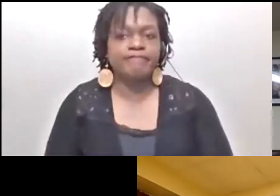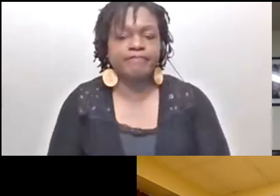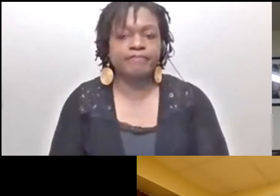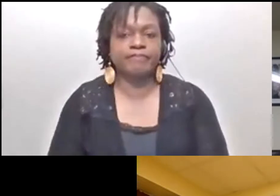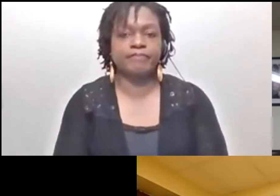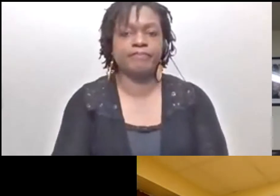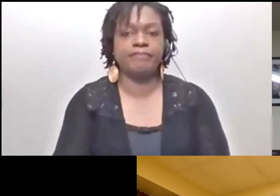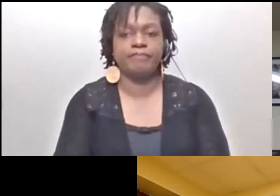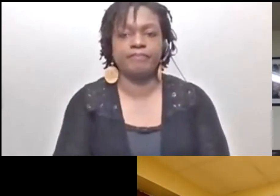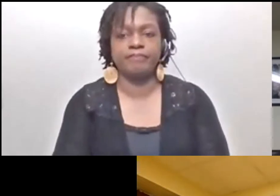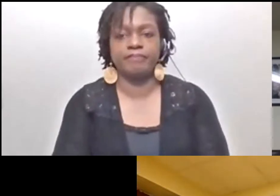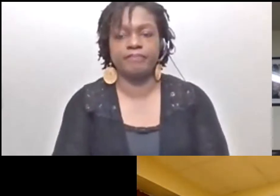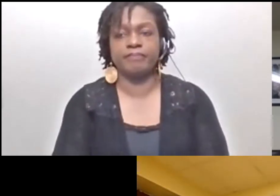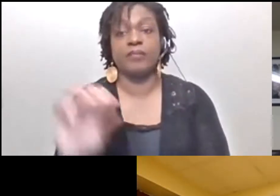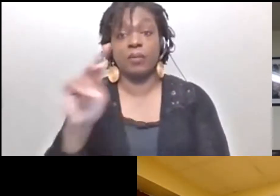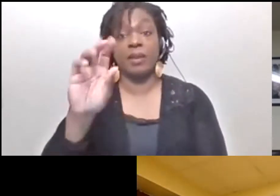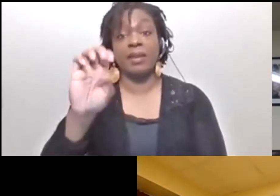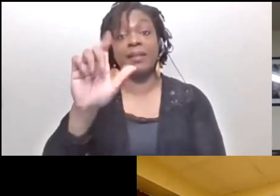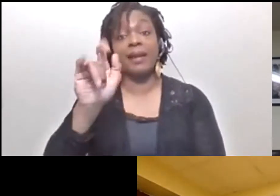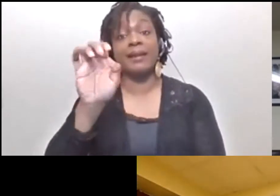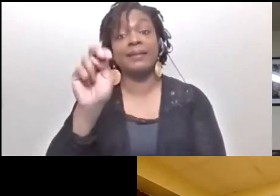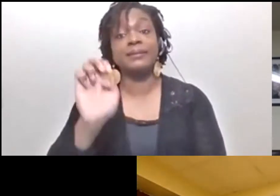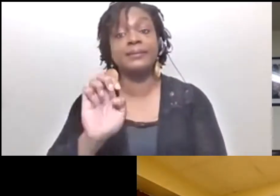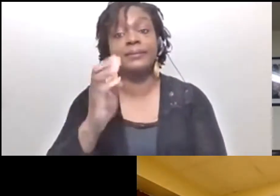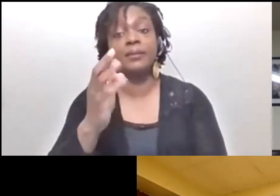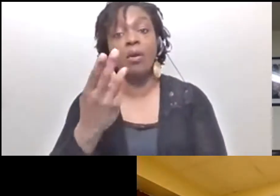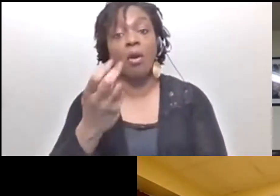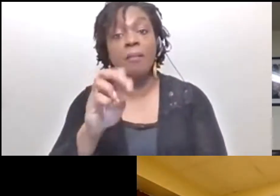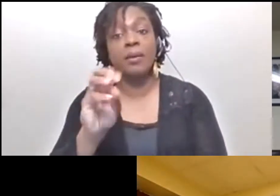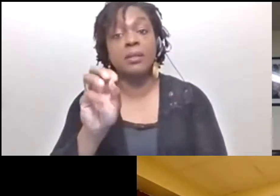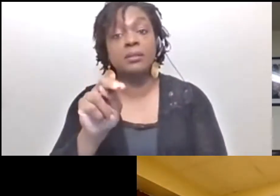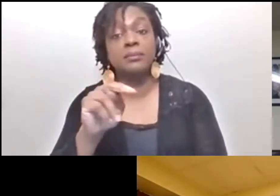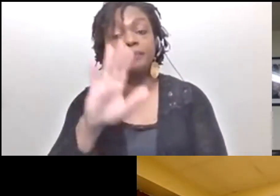Jane Horman has her hand raised. Good.